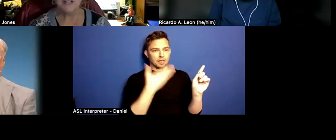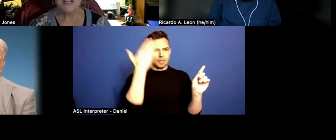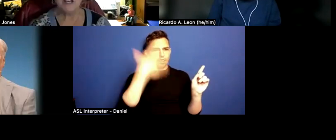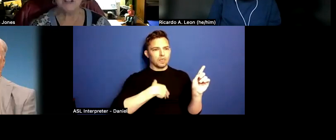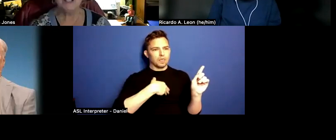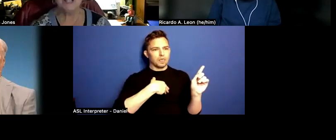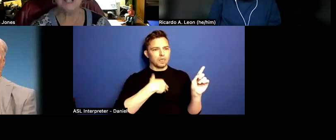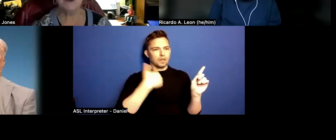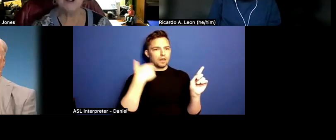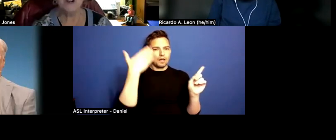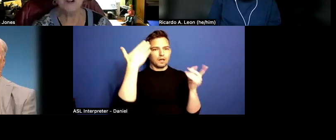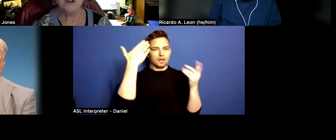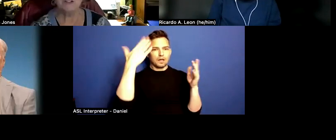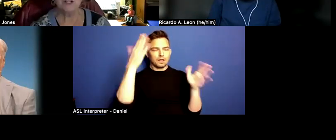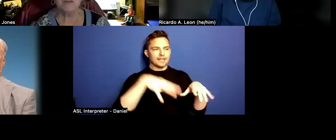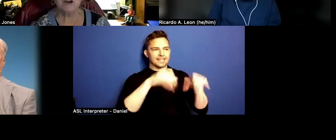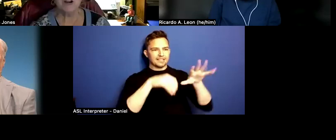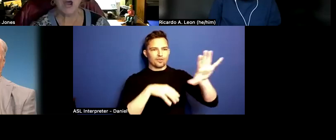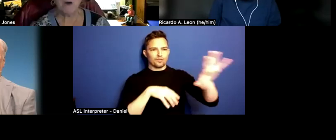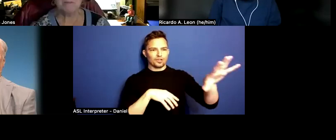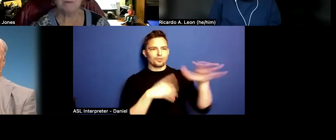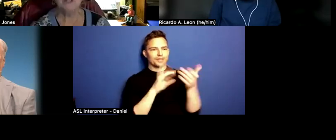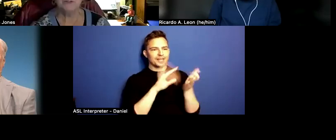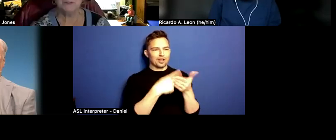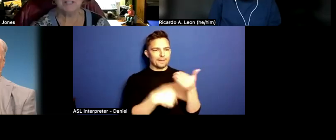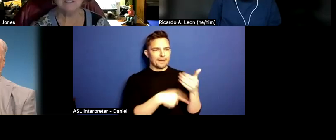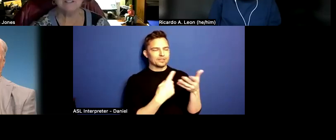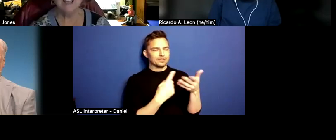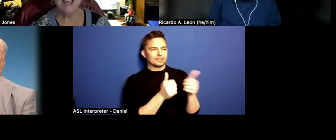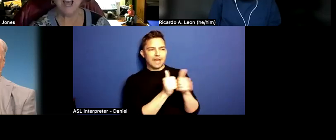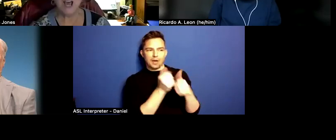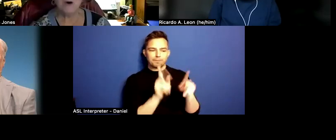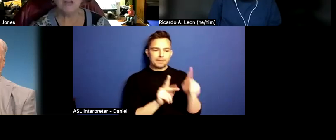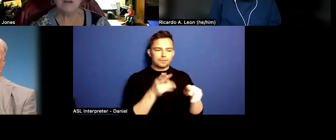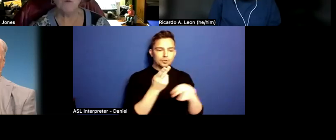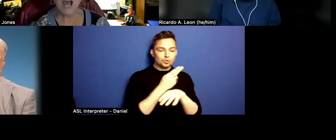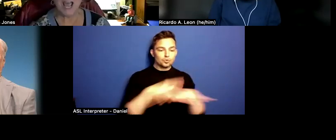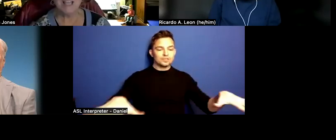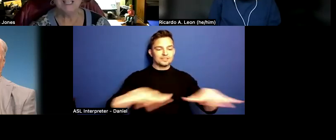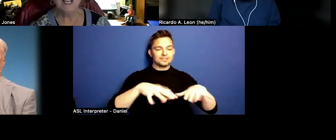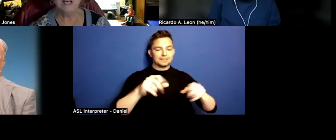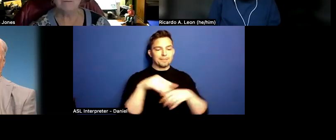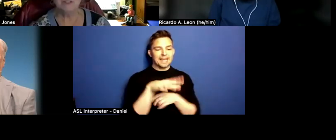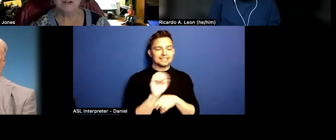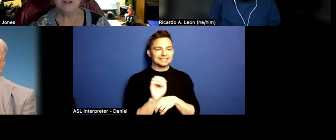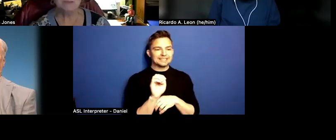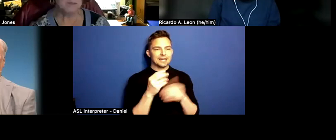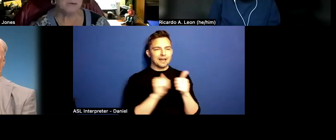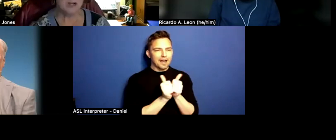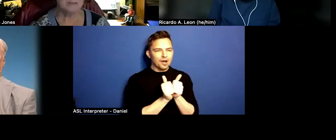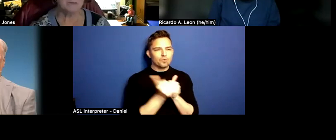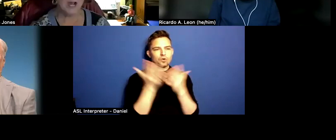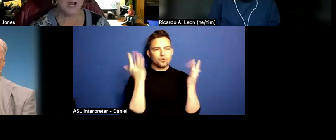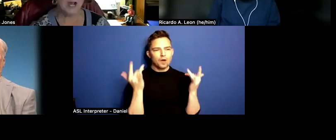of takes over when I start talking about how people use spaces, how and why there are